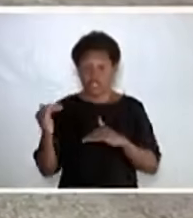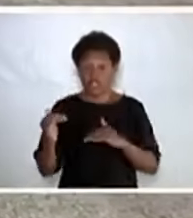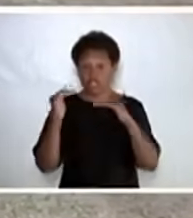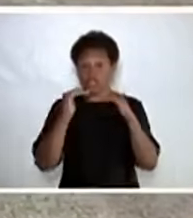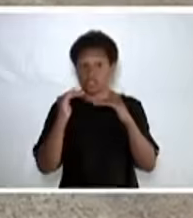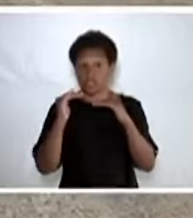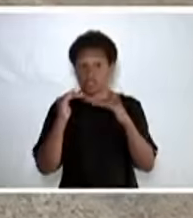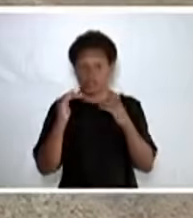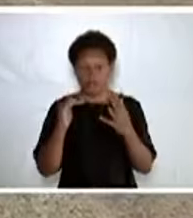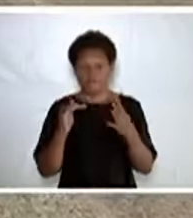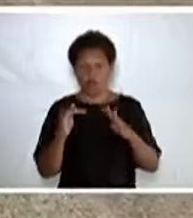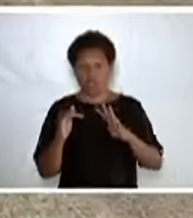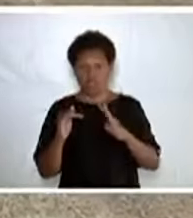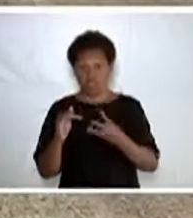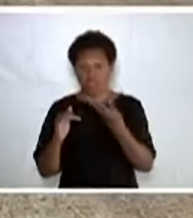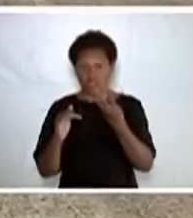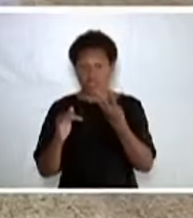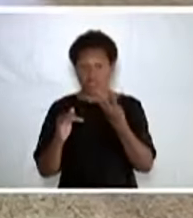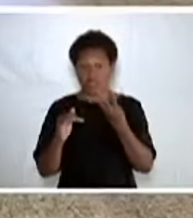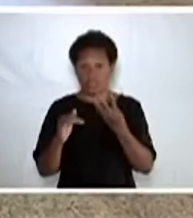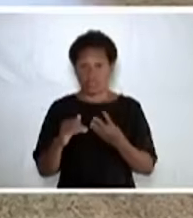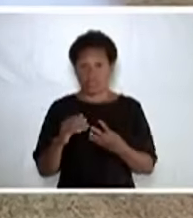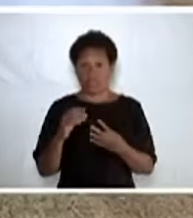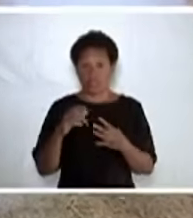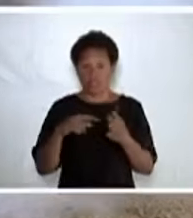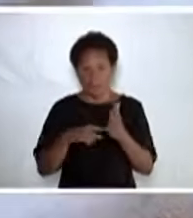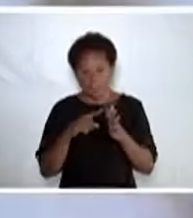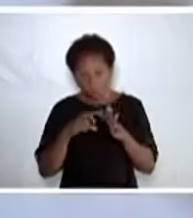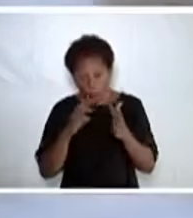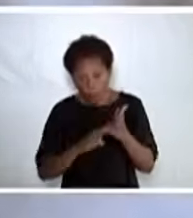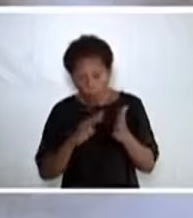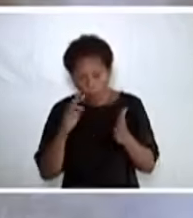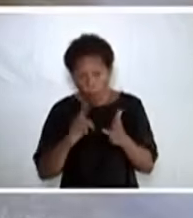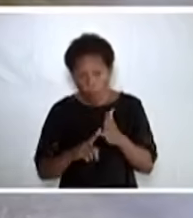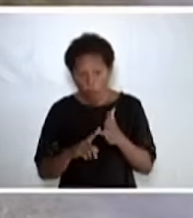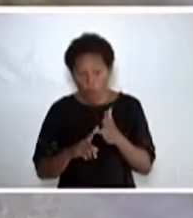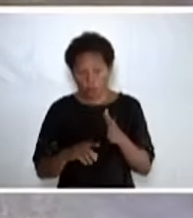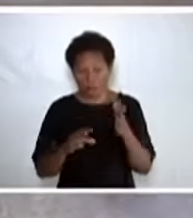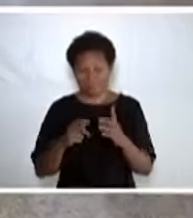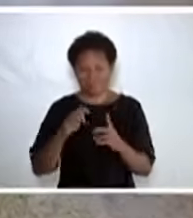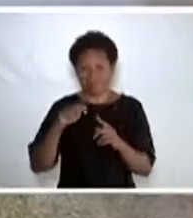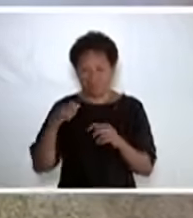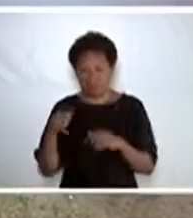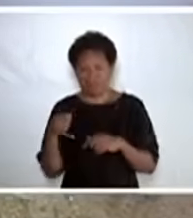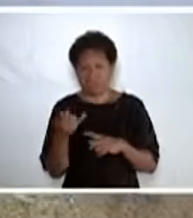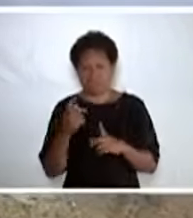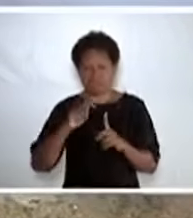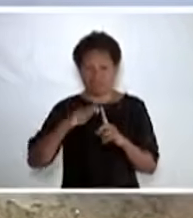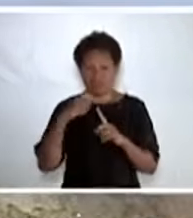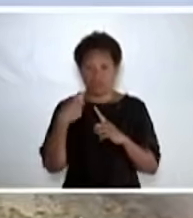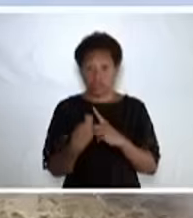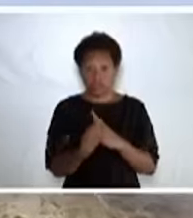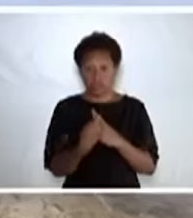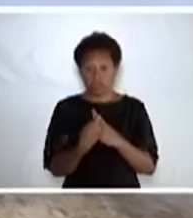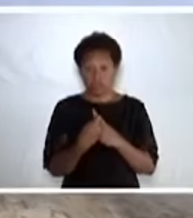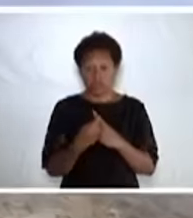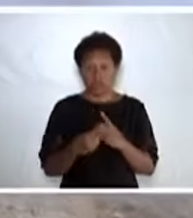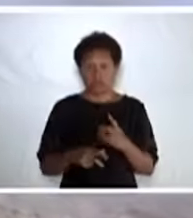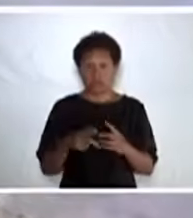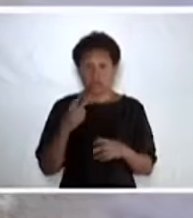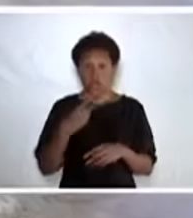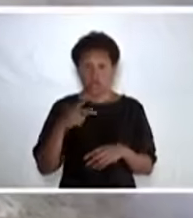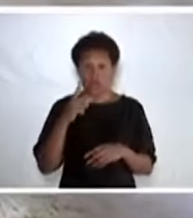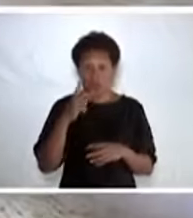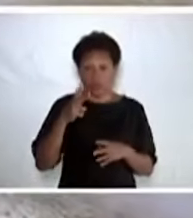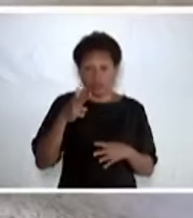Lordship, the Honorable Saleh Sitemo. This is a naval tradition that evolved. 21 guns